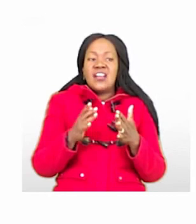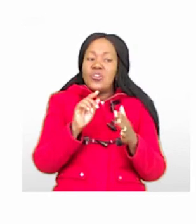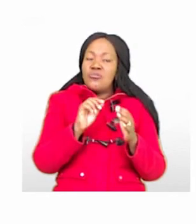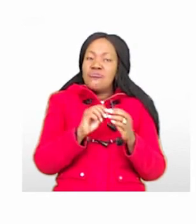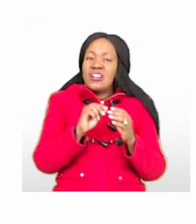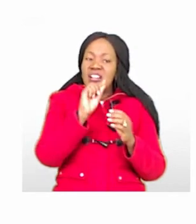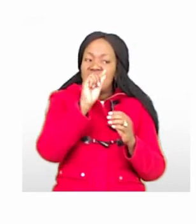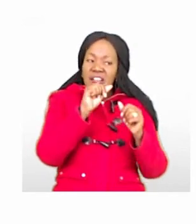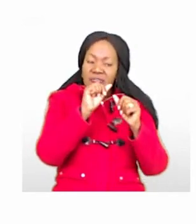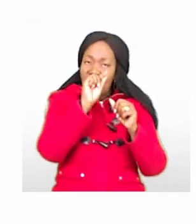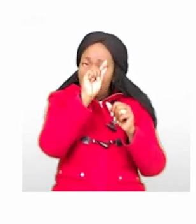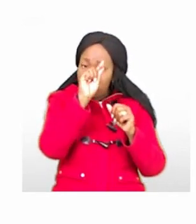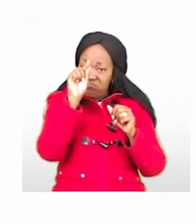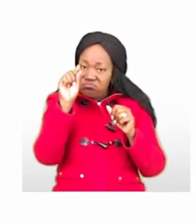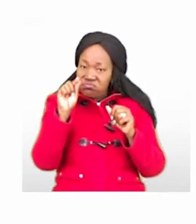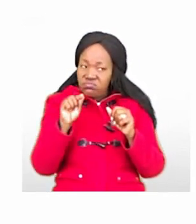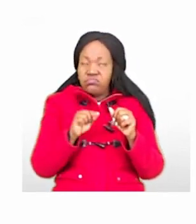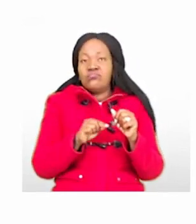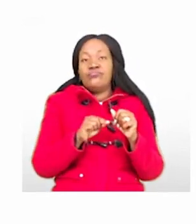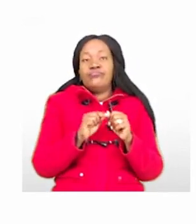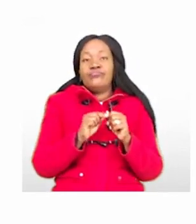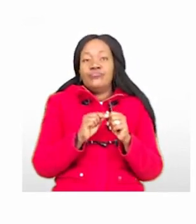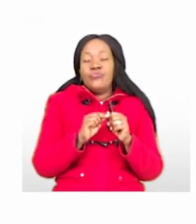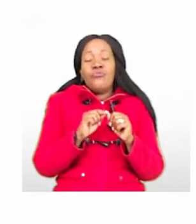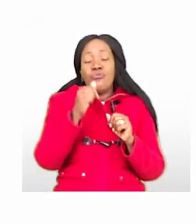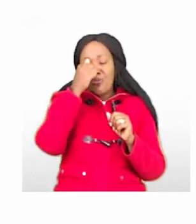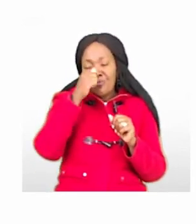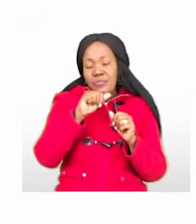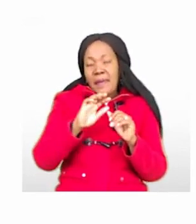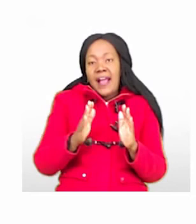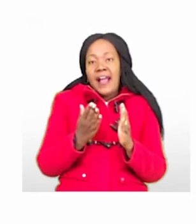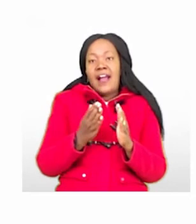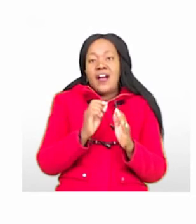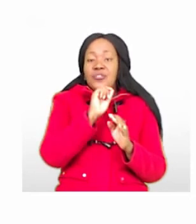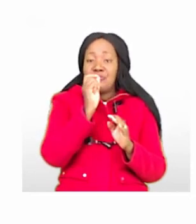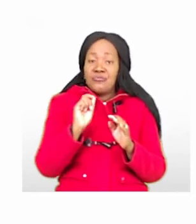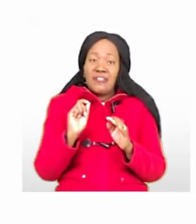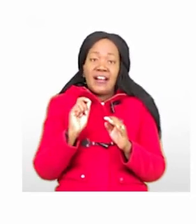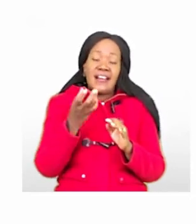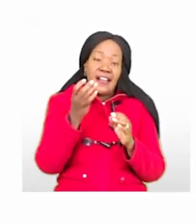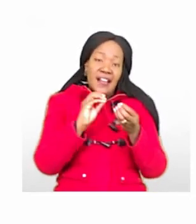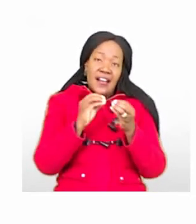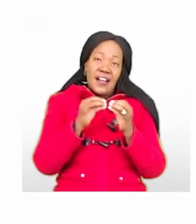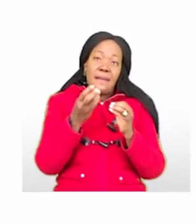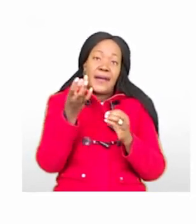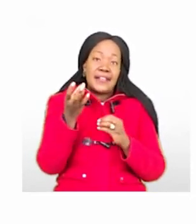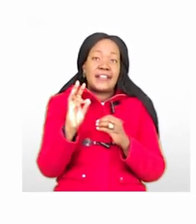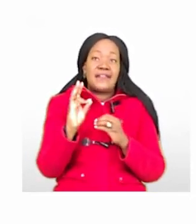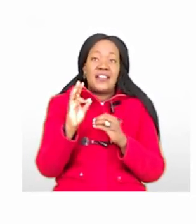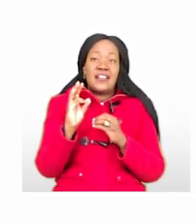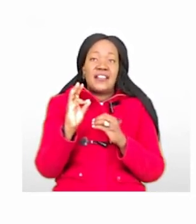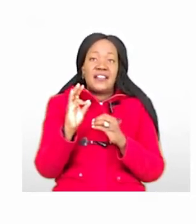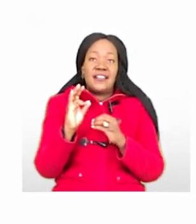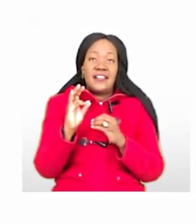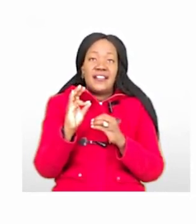you color in for you to remember how to form number 7. Do you remember the